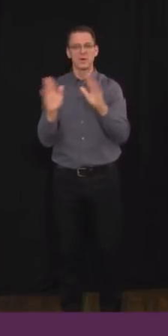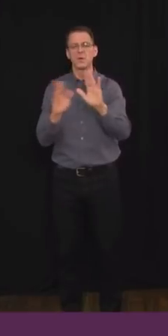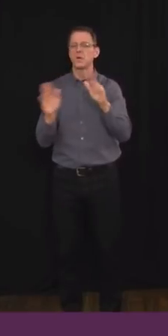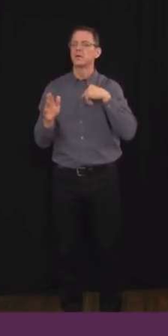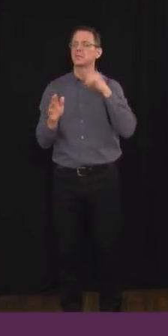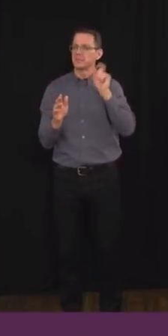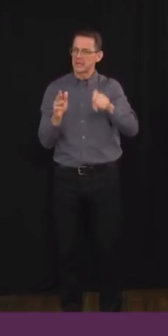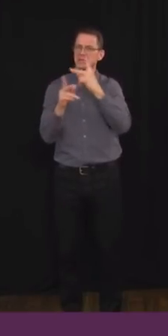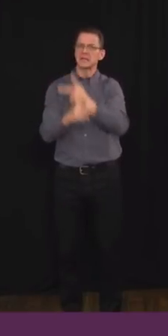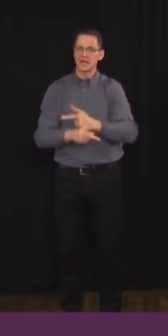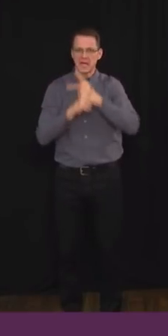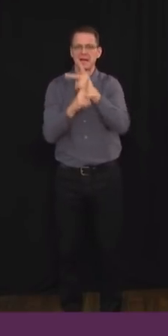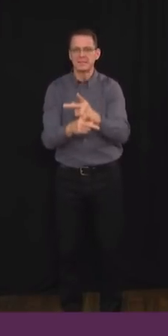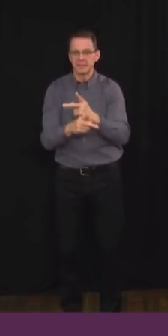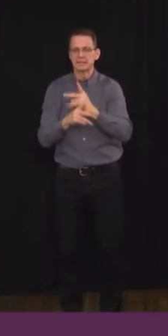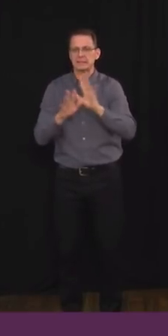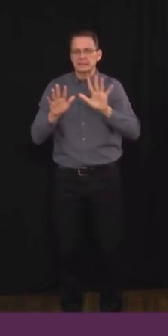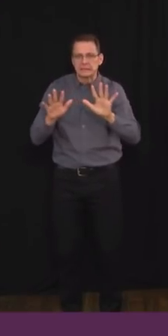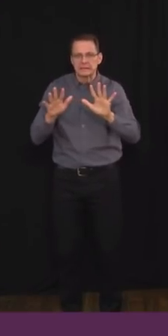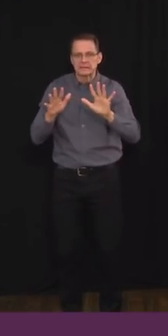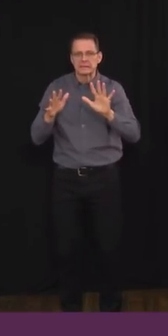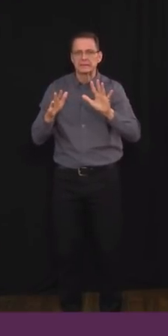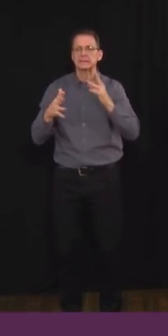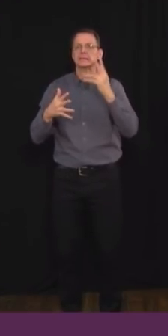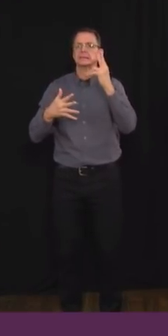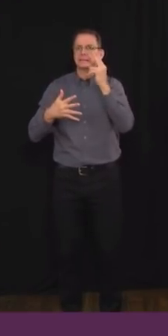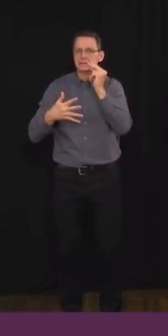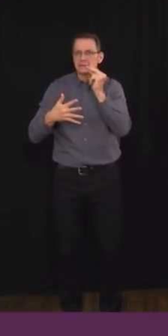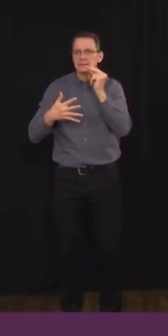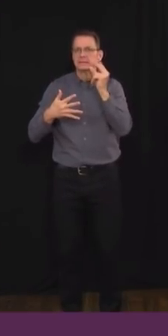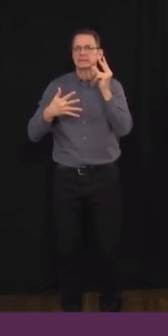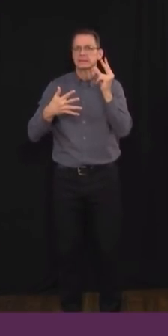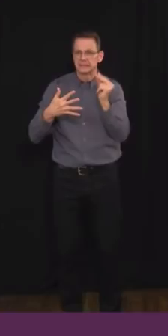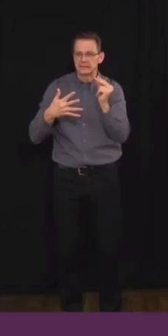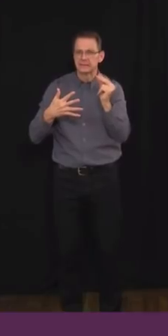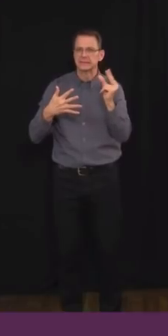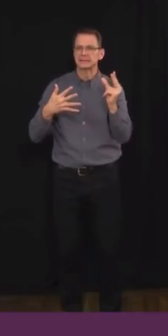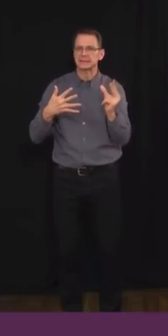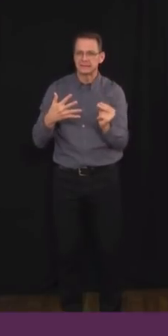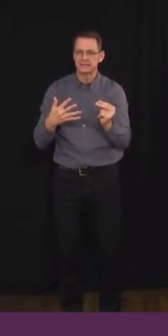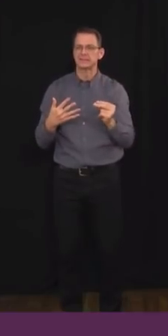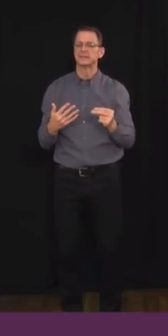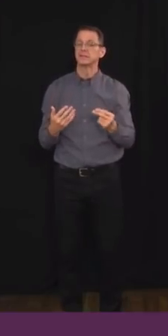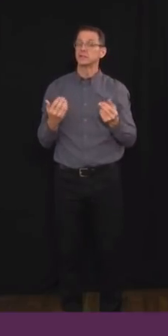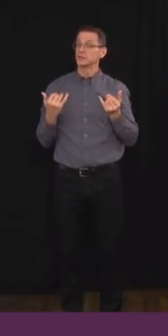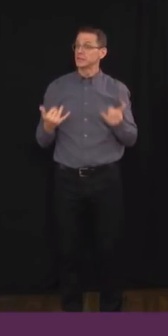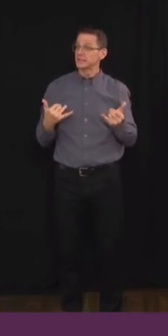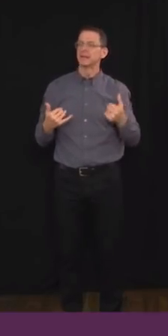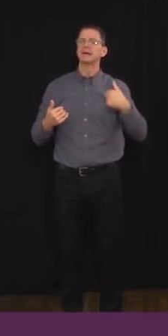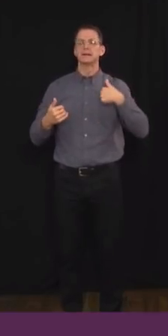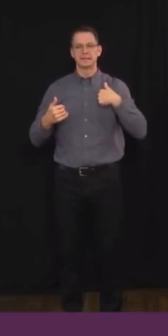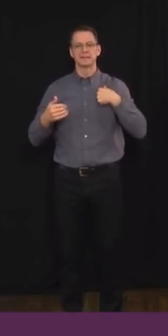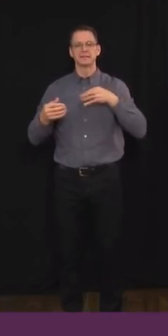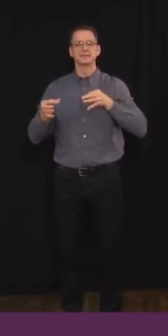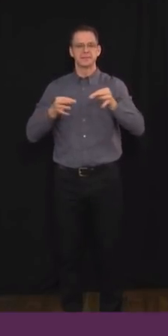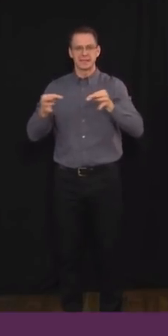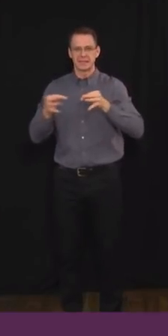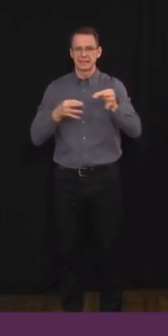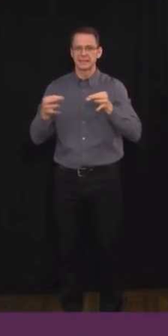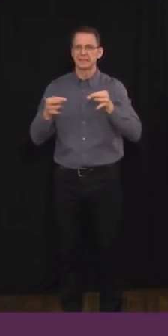data. And that is what I want to focus on now. Alberta's path forward will be a stepped approach to